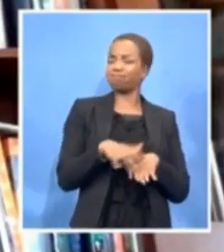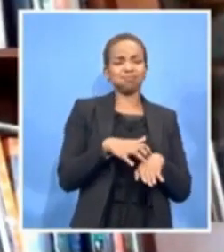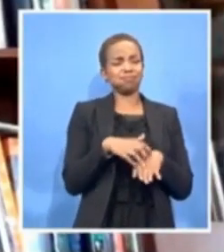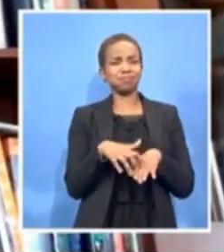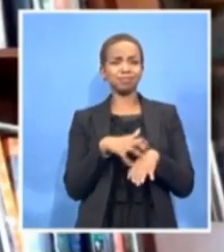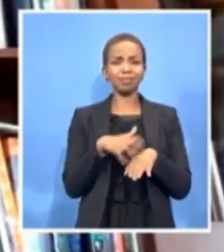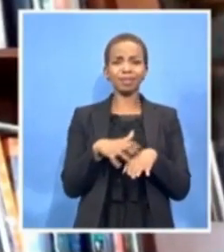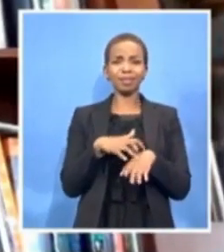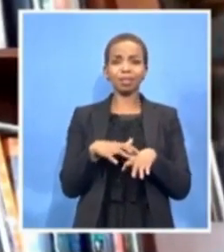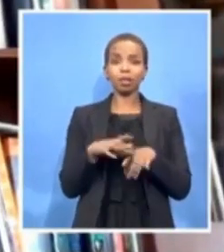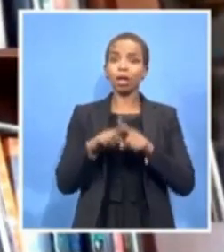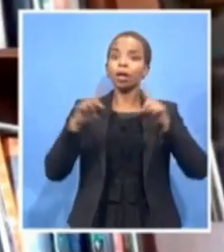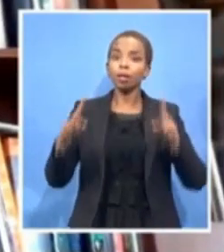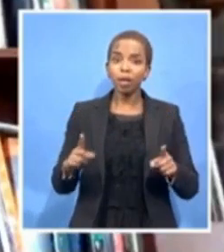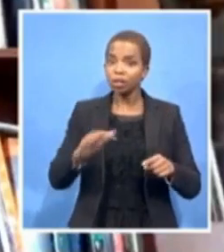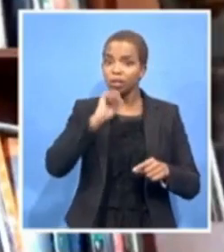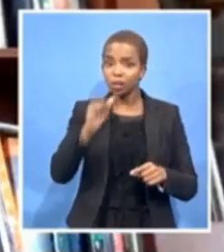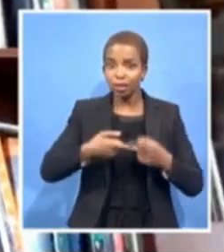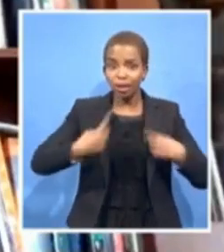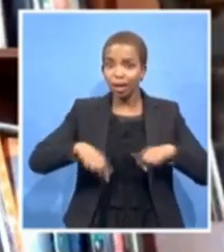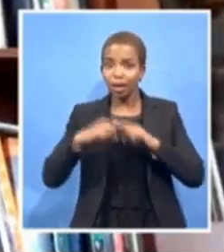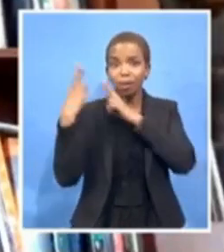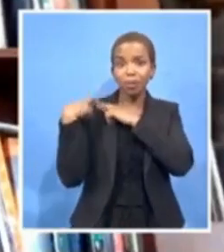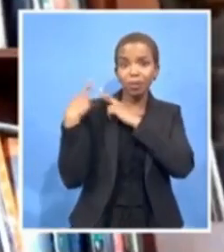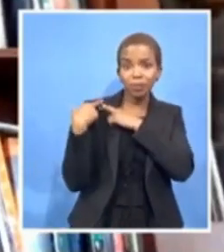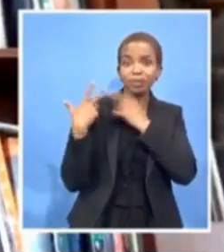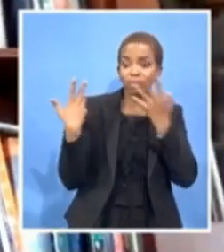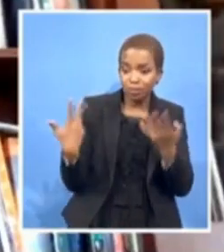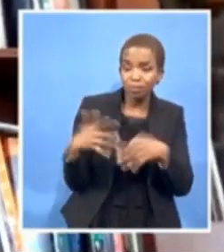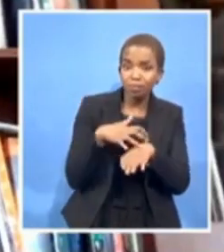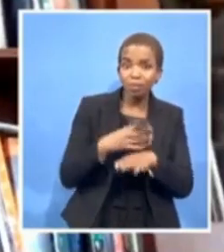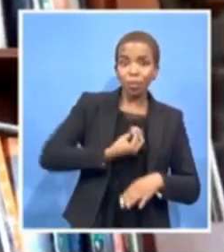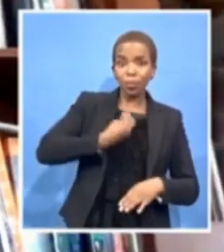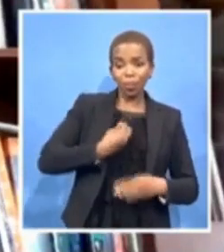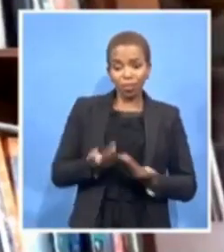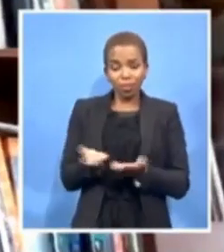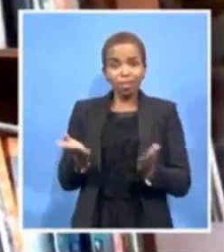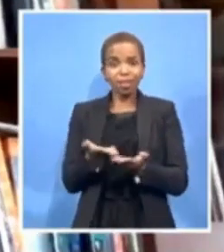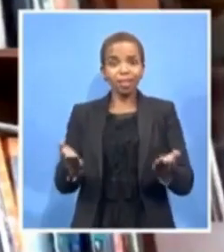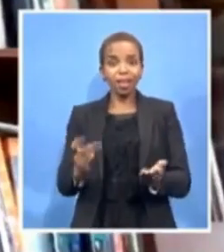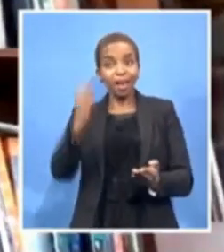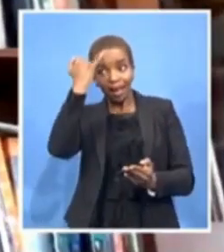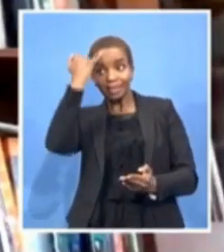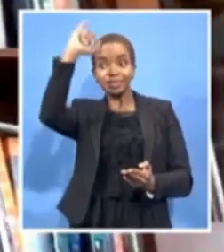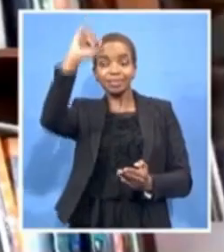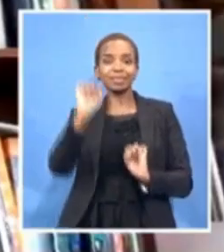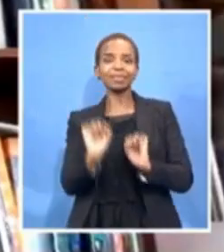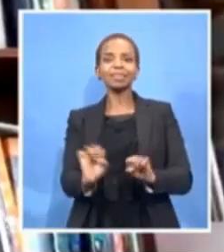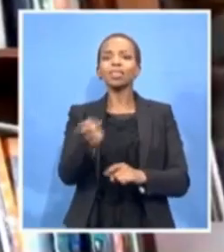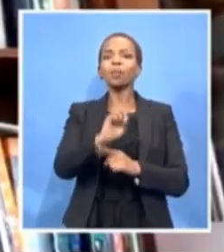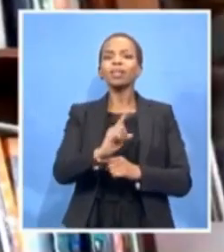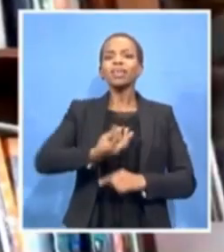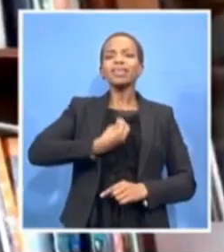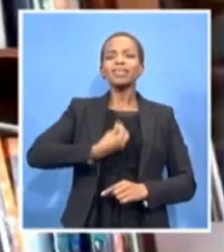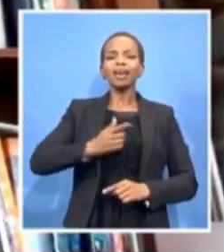irritated by younger generation? In fact, I dare say that the young generation must only have one mantra and only one